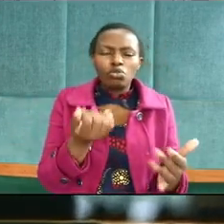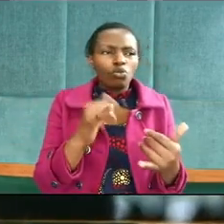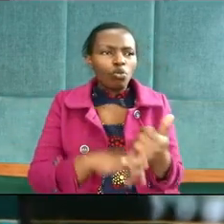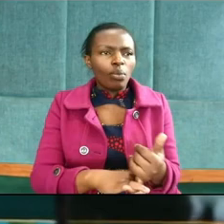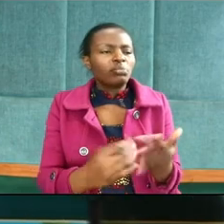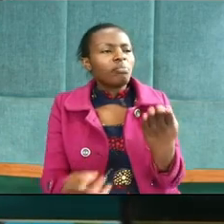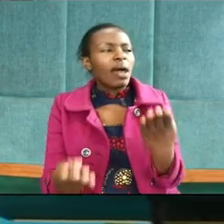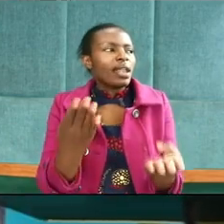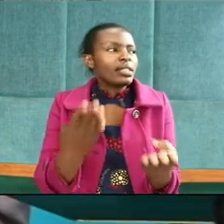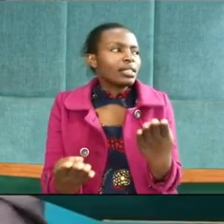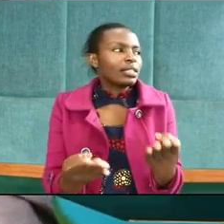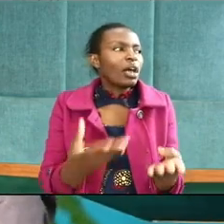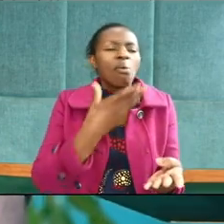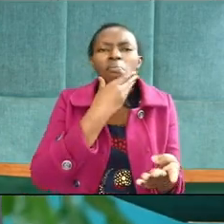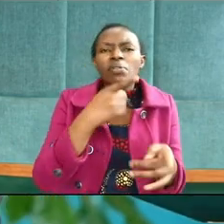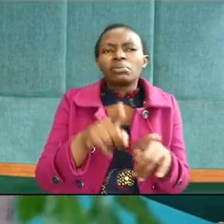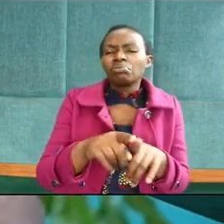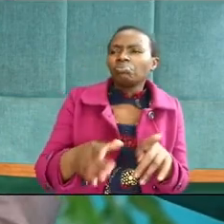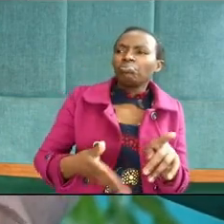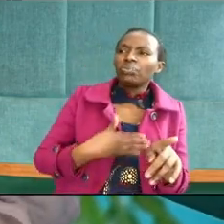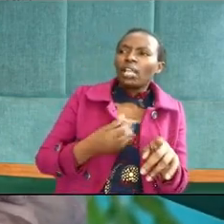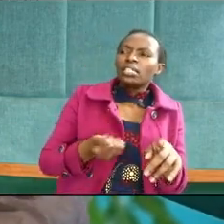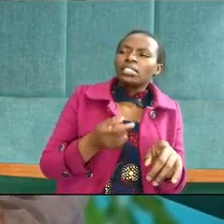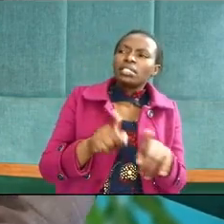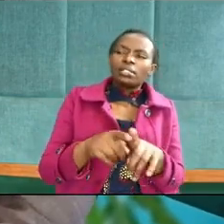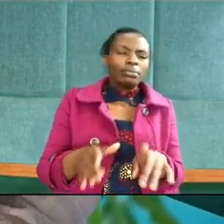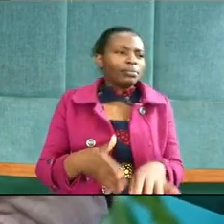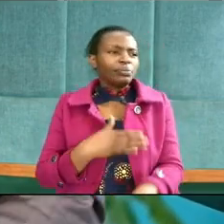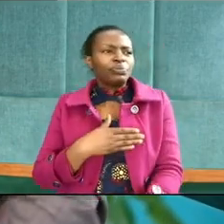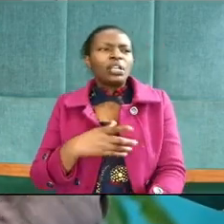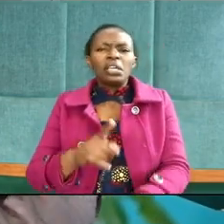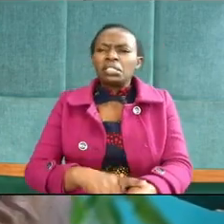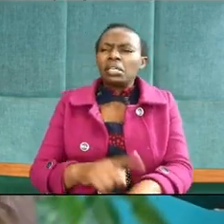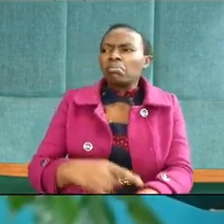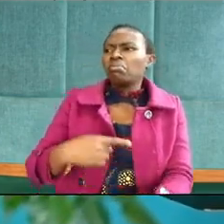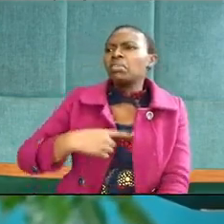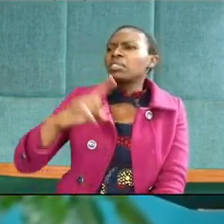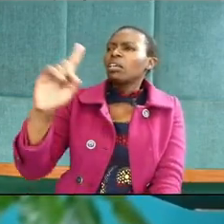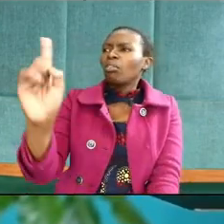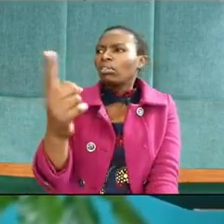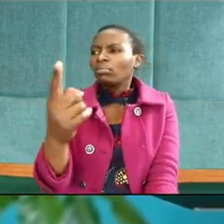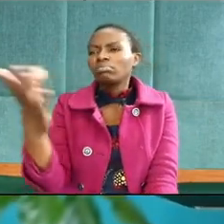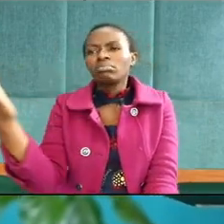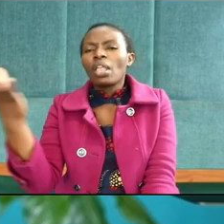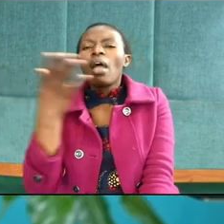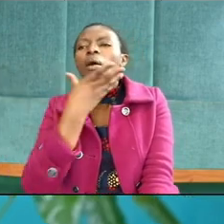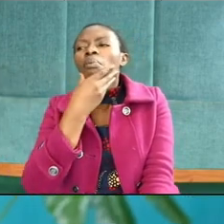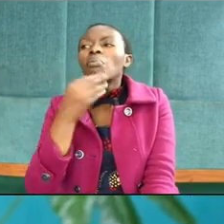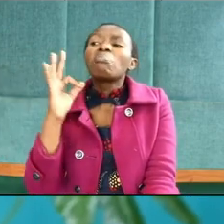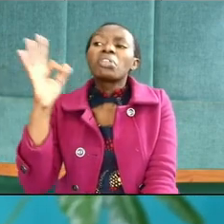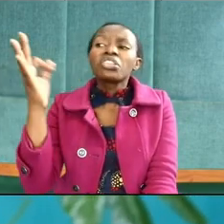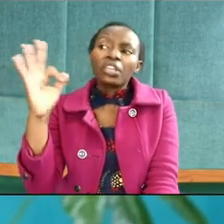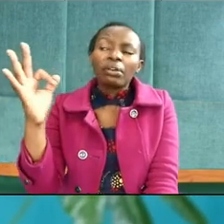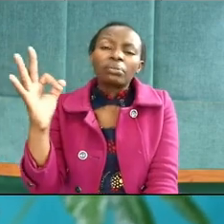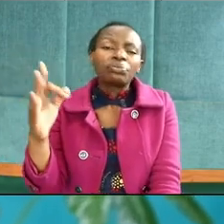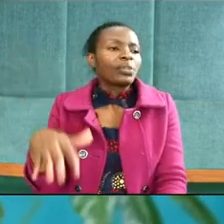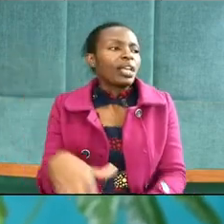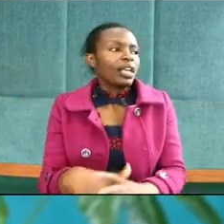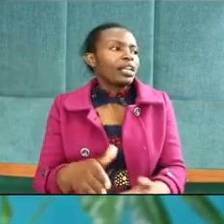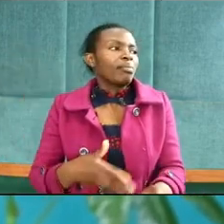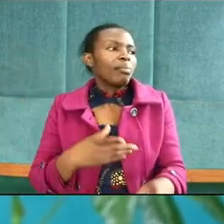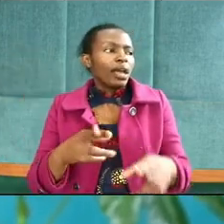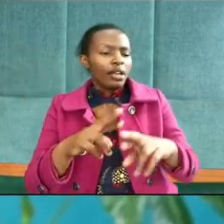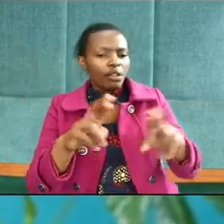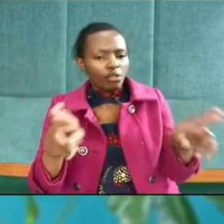Look, my brothers and sisters, when I was single, in my room,